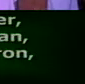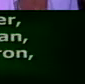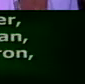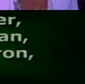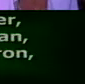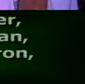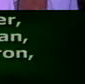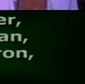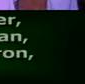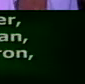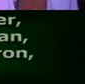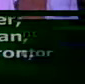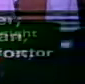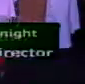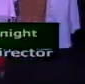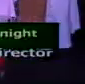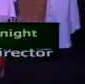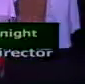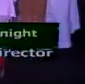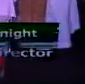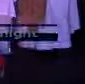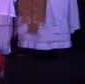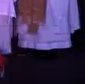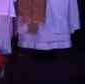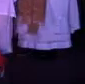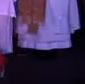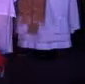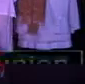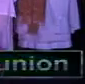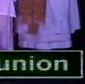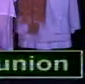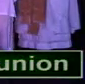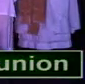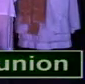God who comes to us, forgive us.